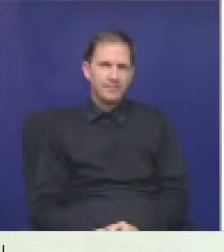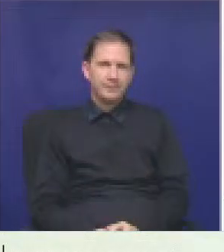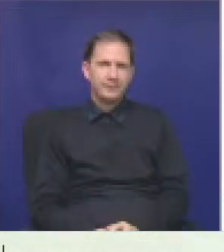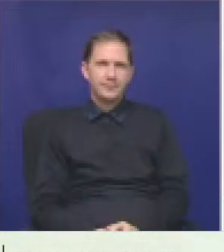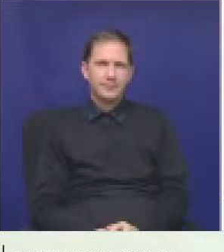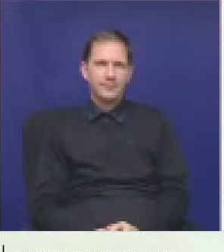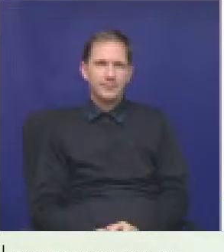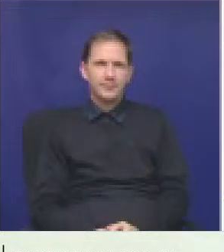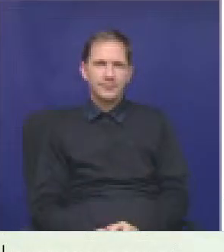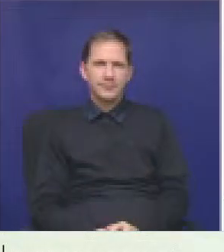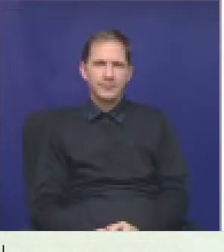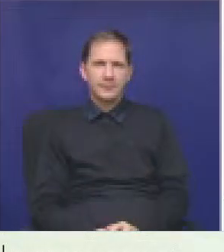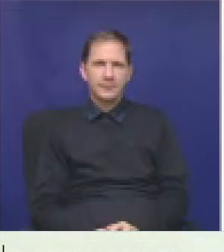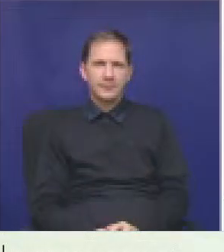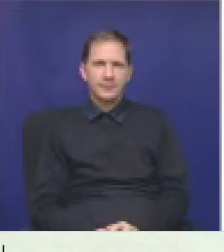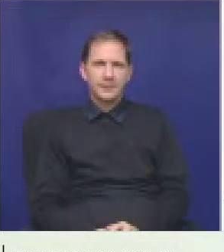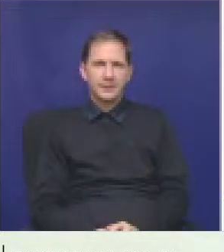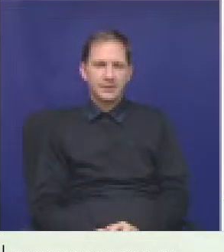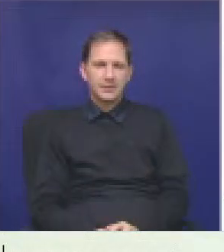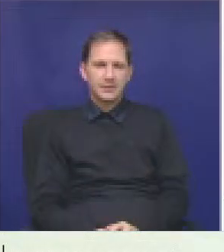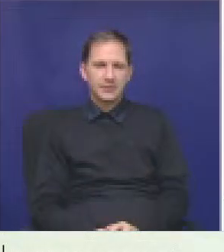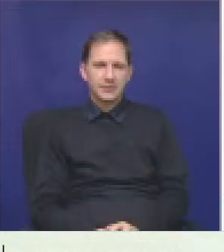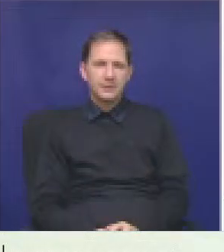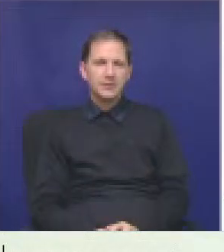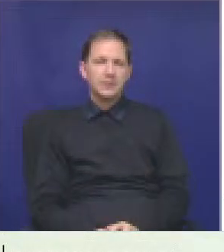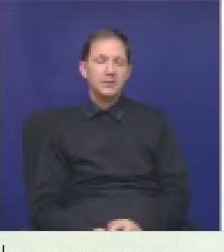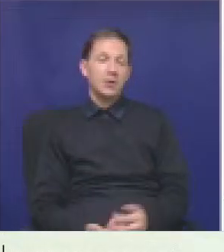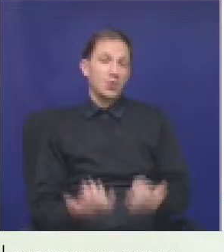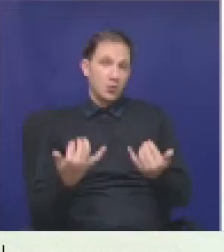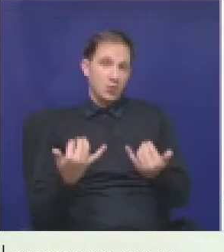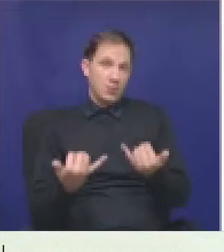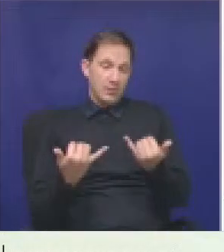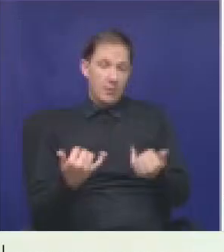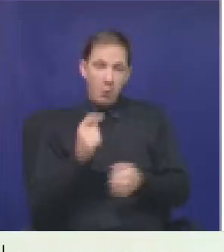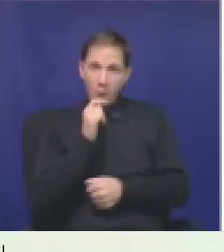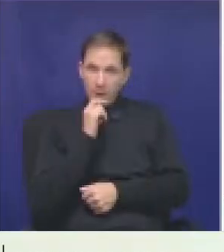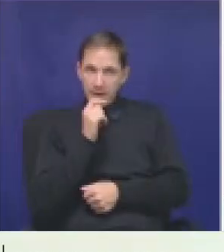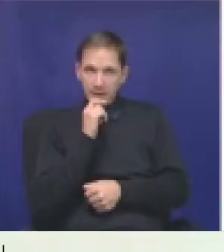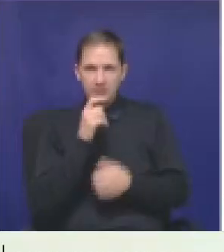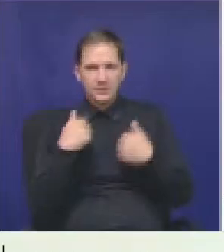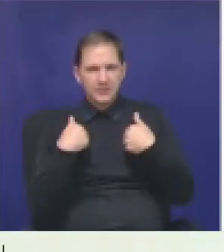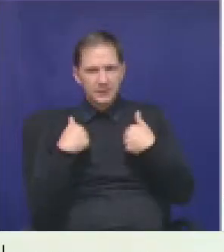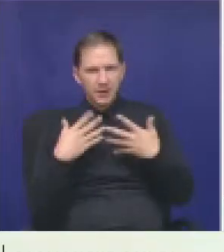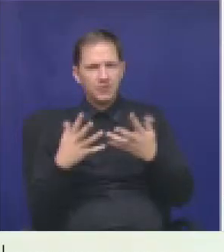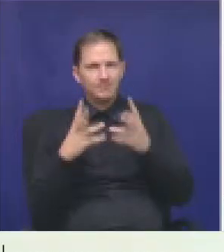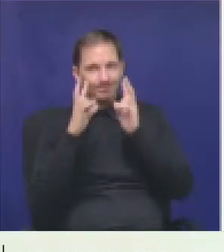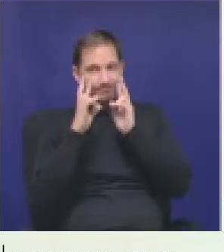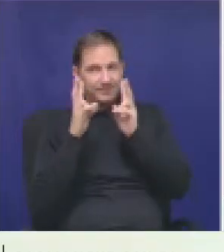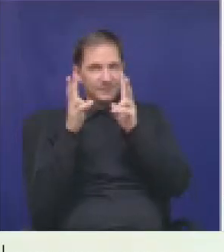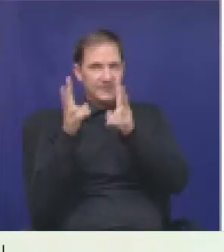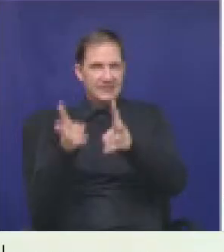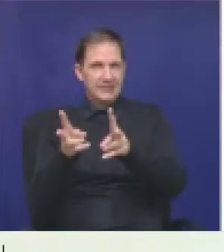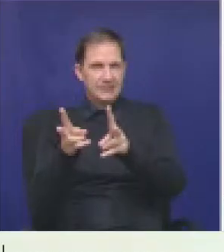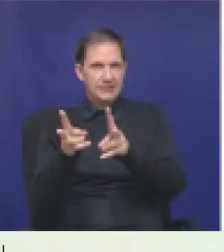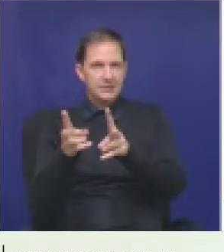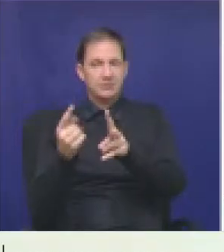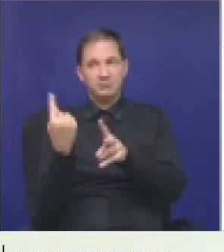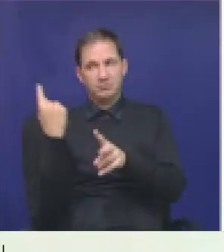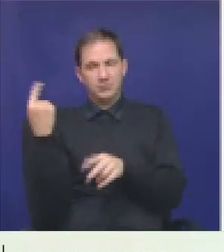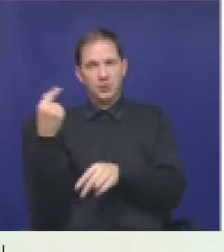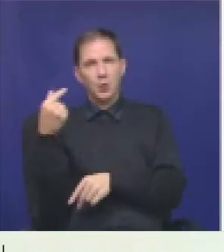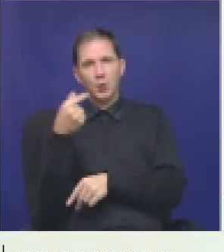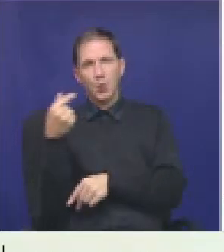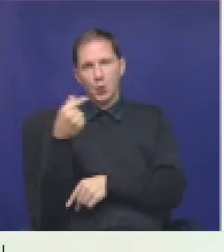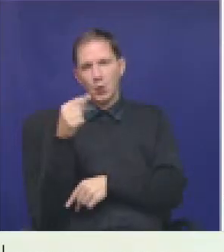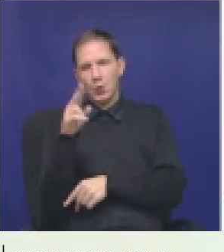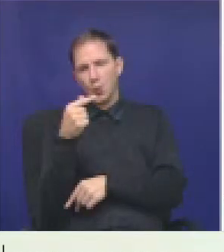members, we began our day this morning with a community outreach initiative not far from these chambers in Gugulethu and in